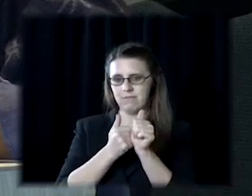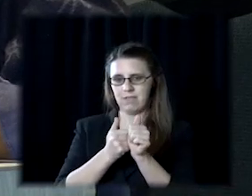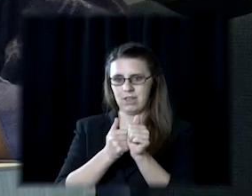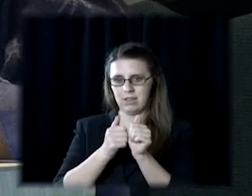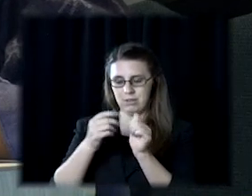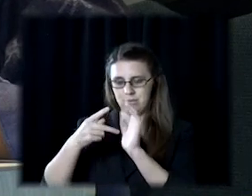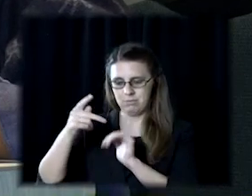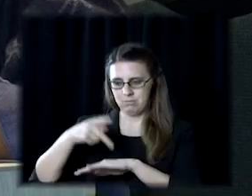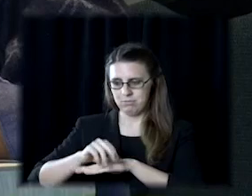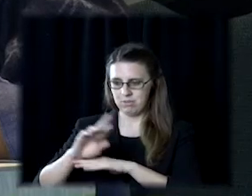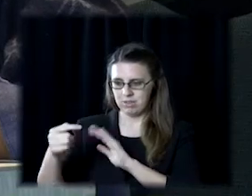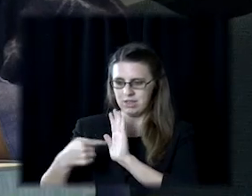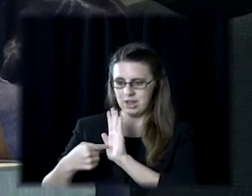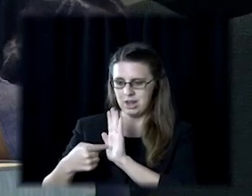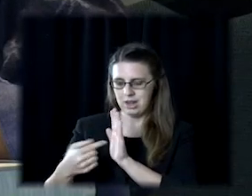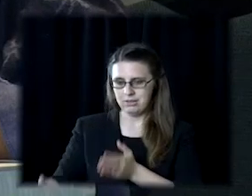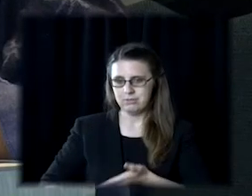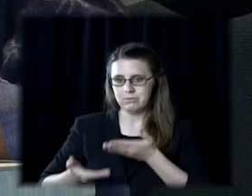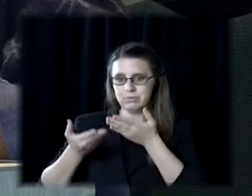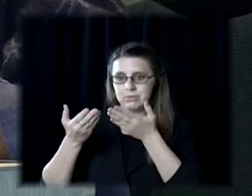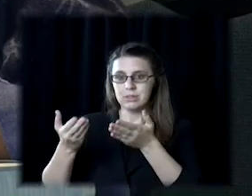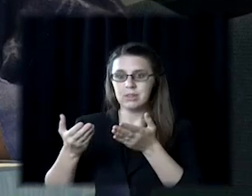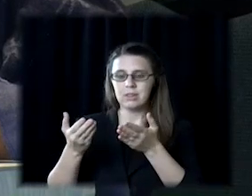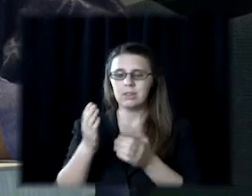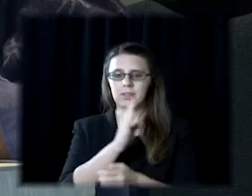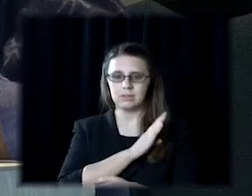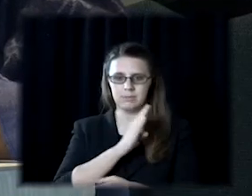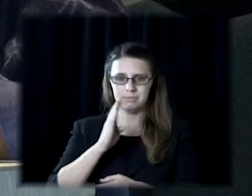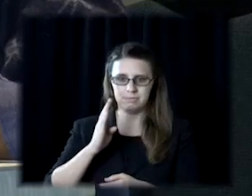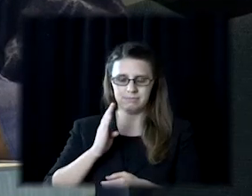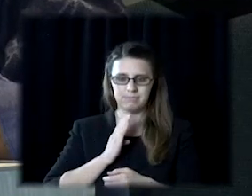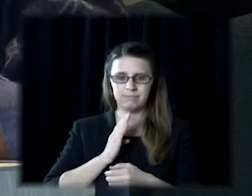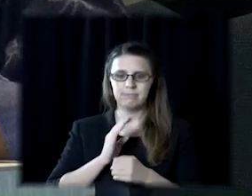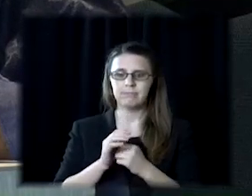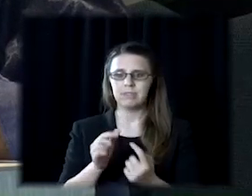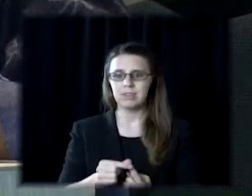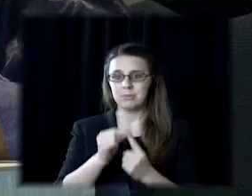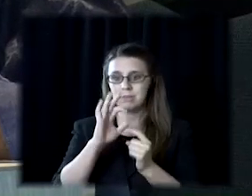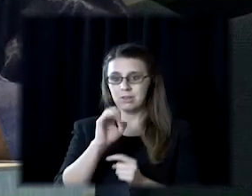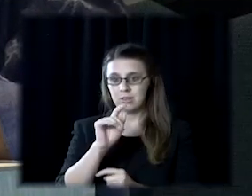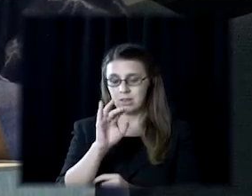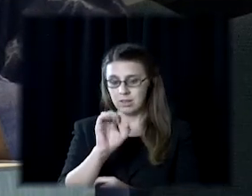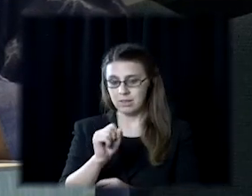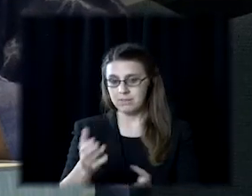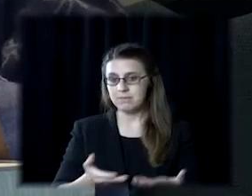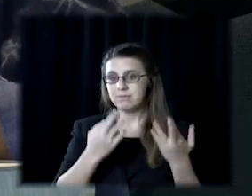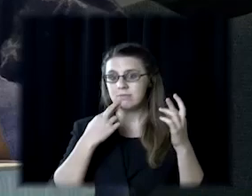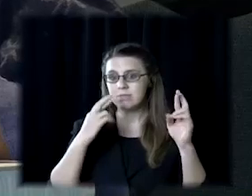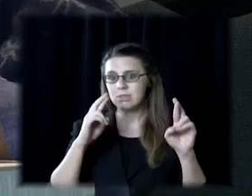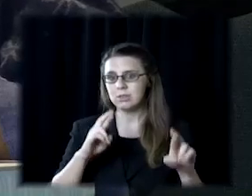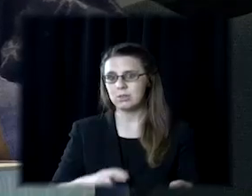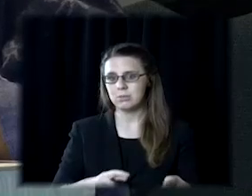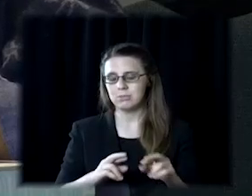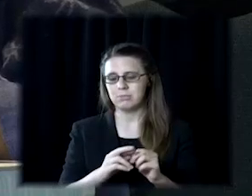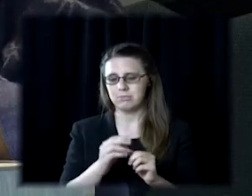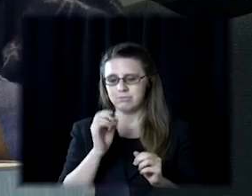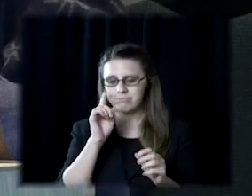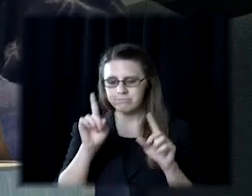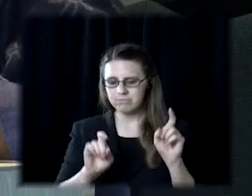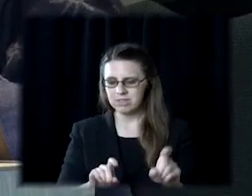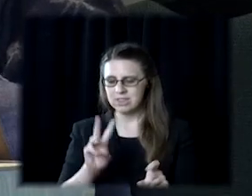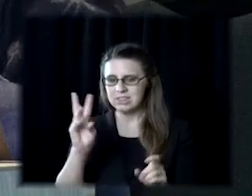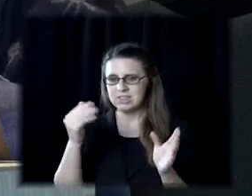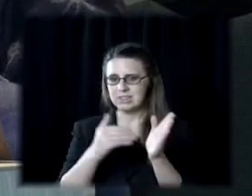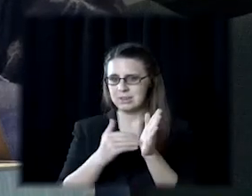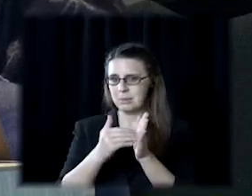Rico's debt, the Oversight Board's Special Claims Committee filed an objection in court contesting the validity of more than $6 billion in general